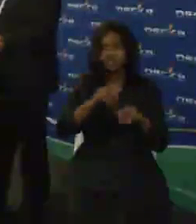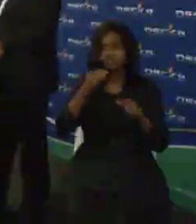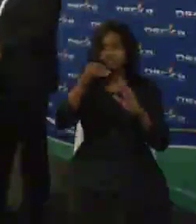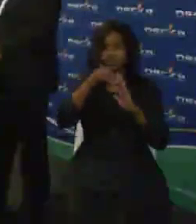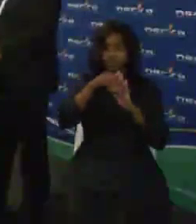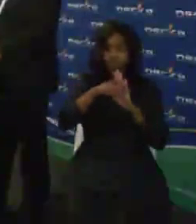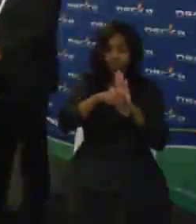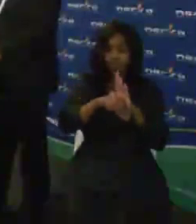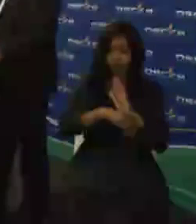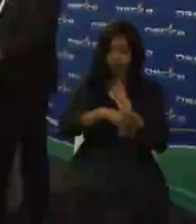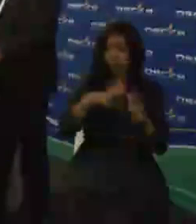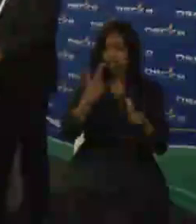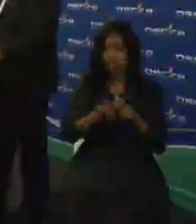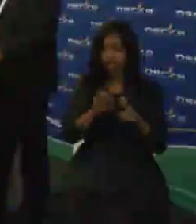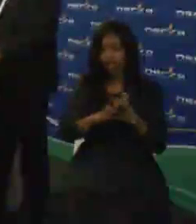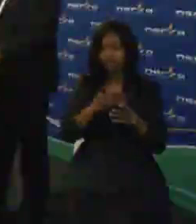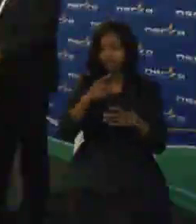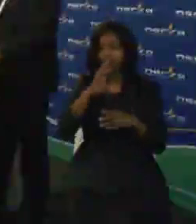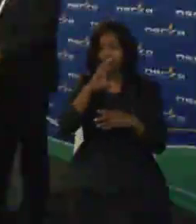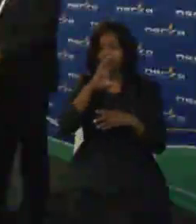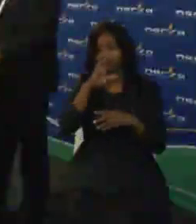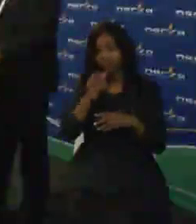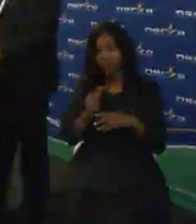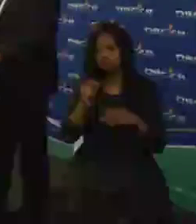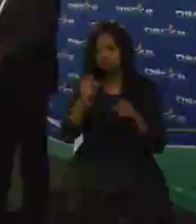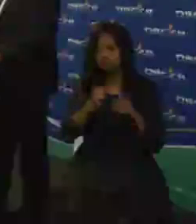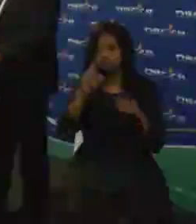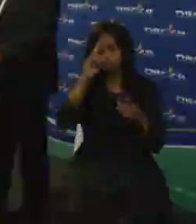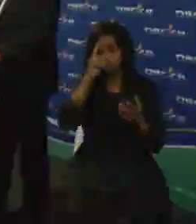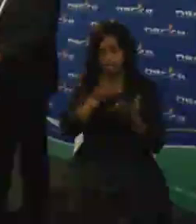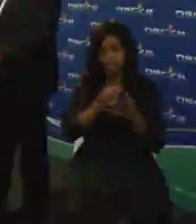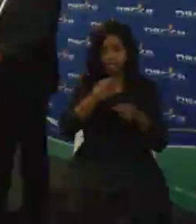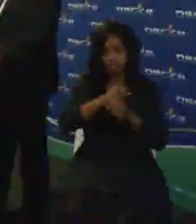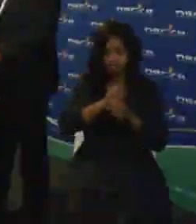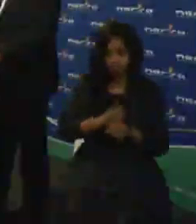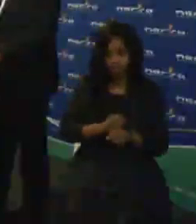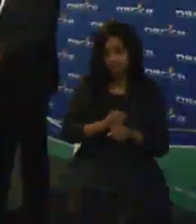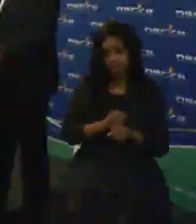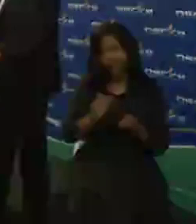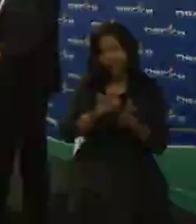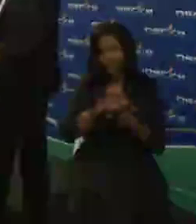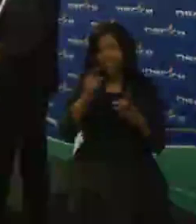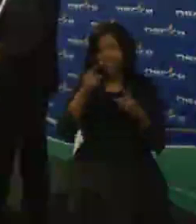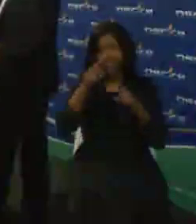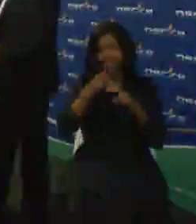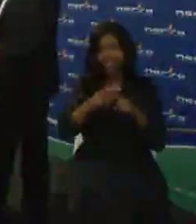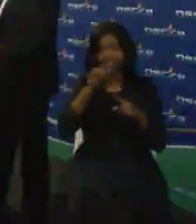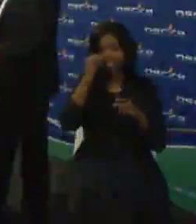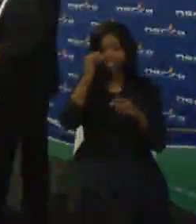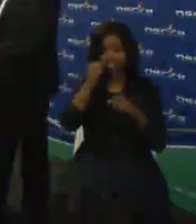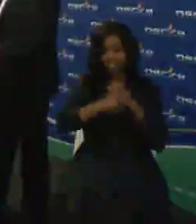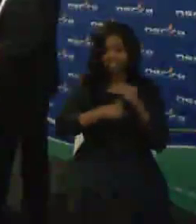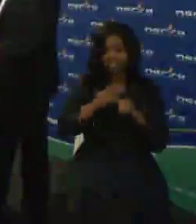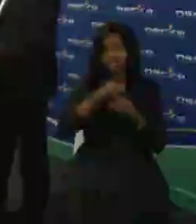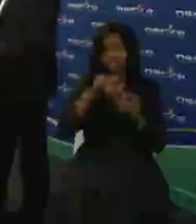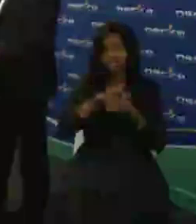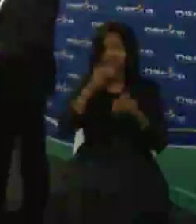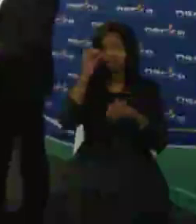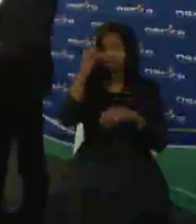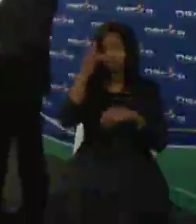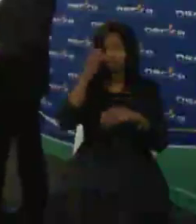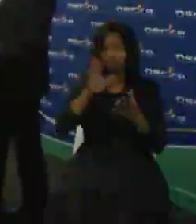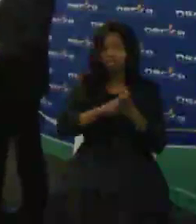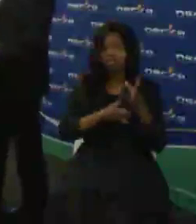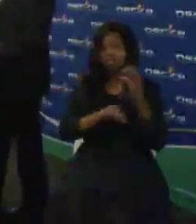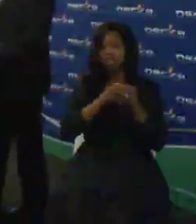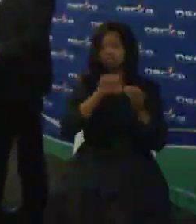elapse and for an RCA decision to be made, which is X years into the future. Added to